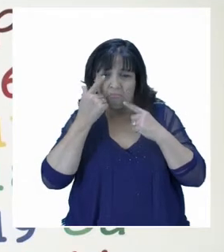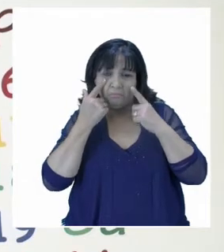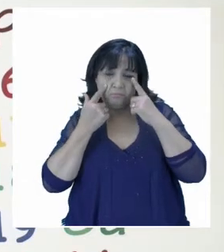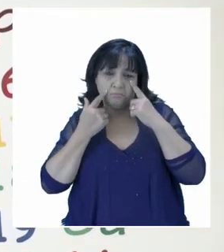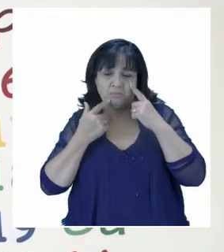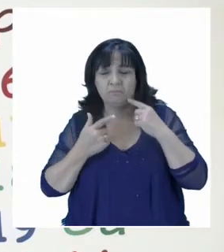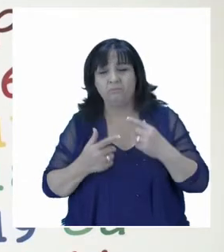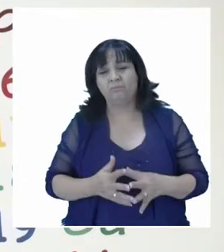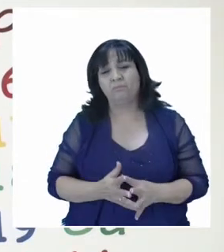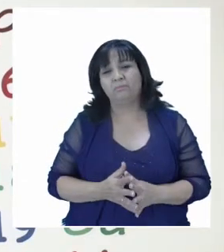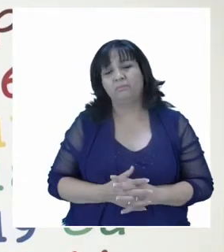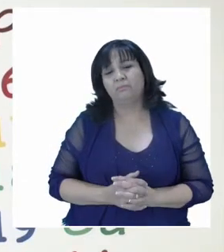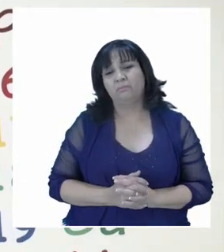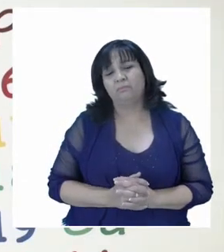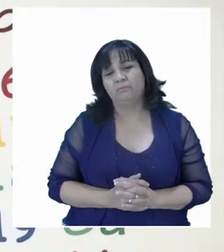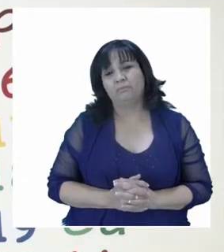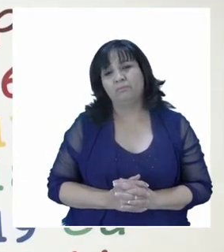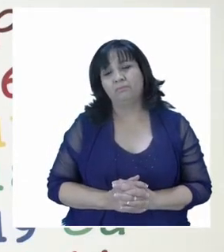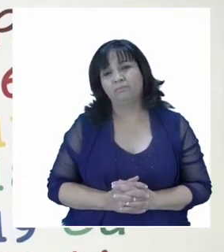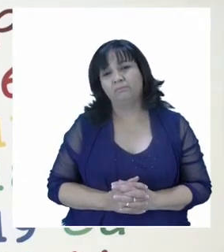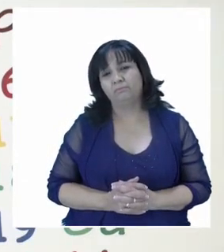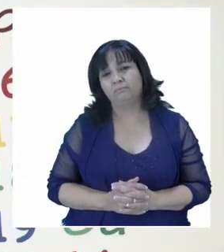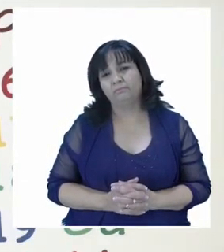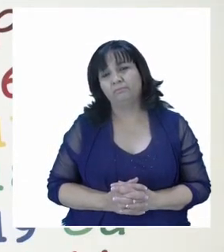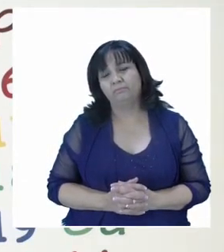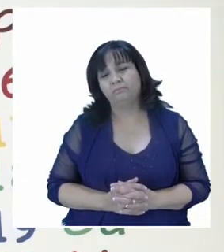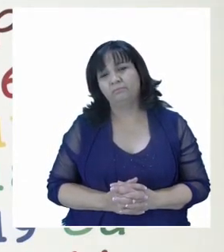you are sad.